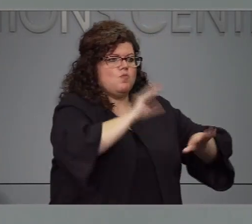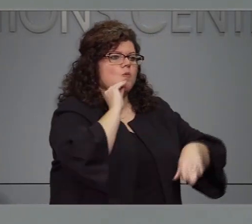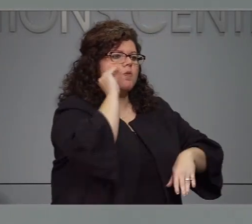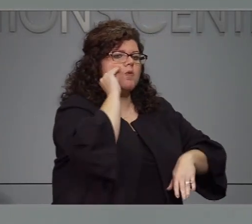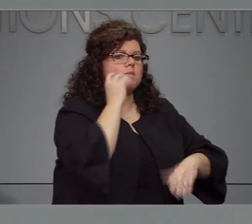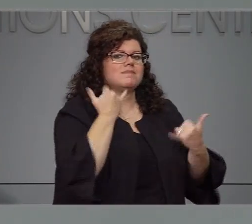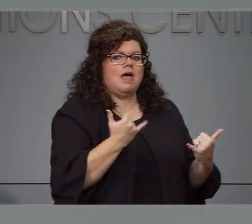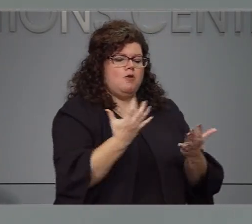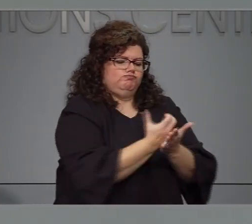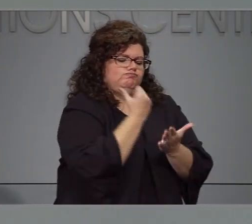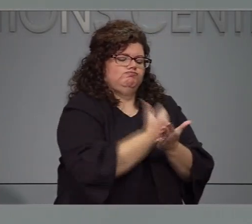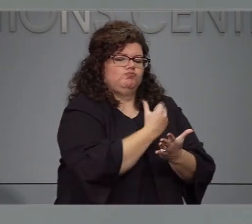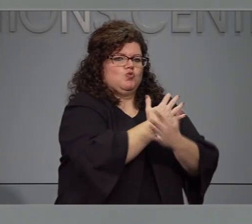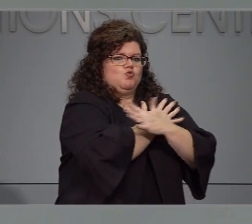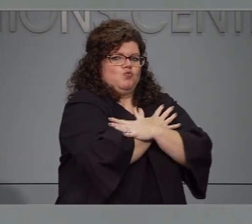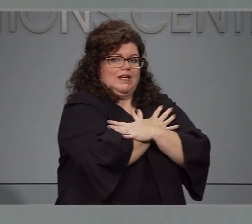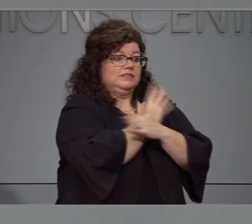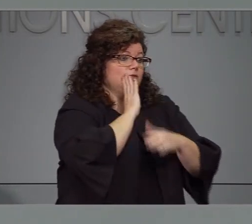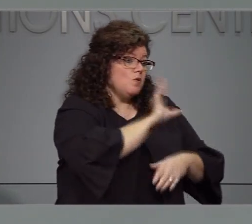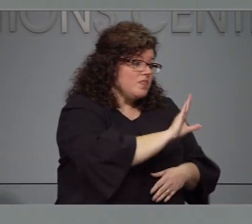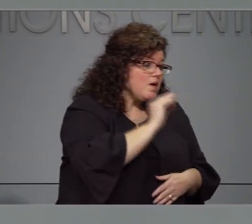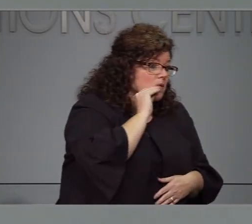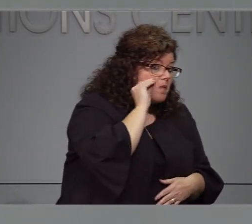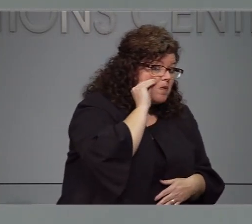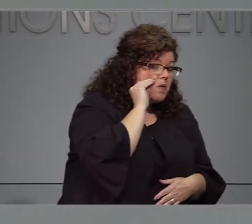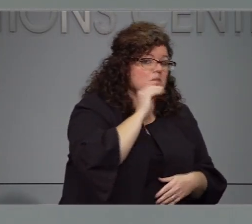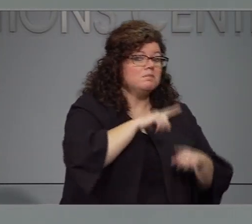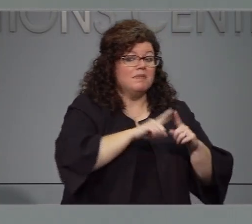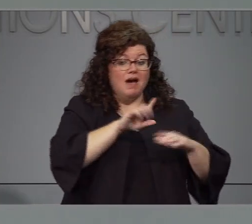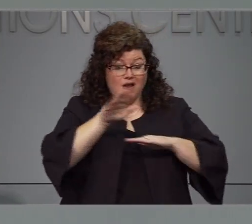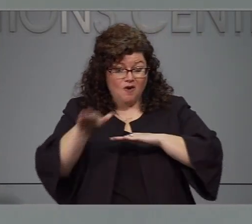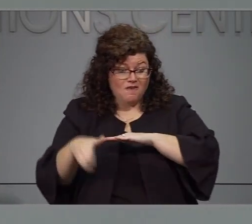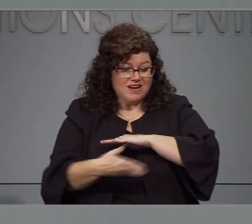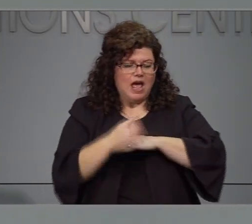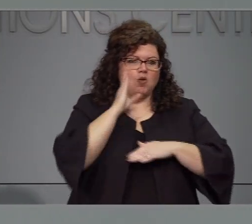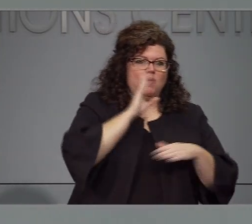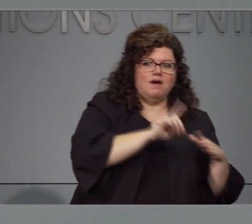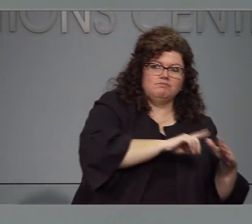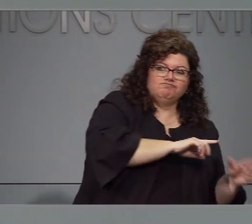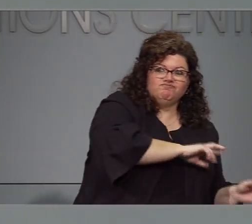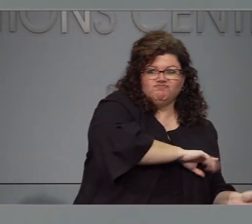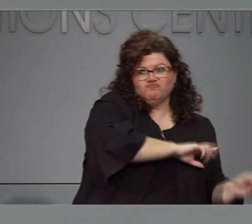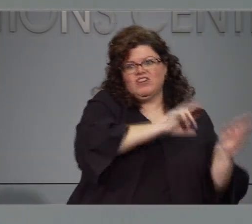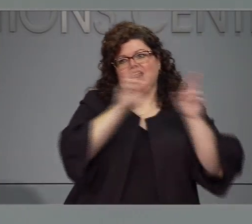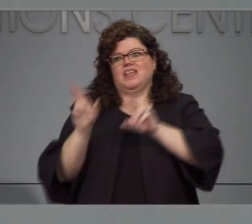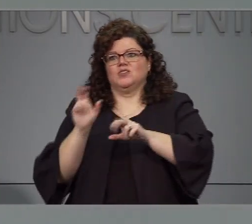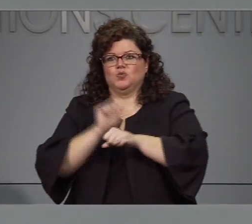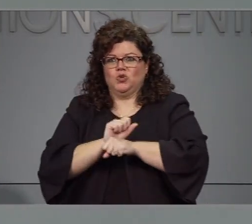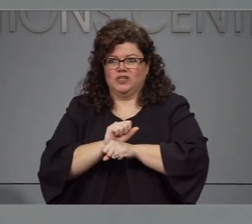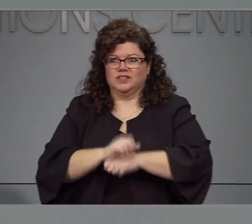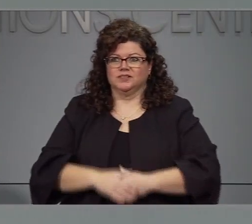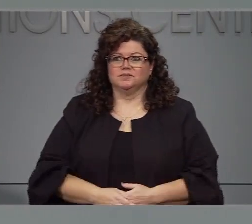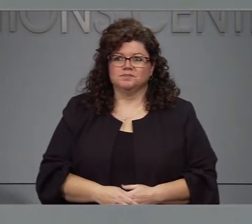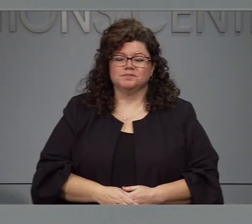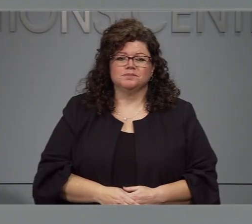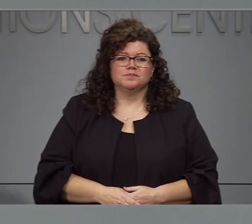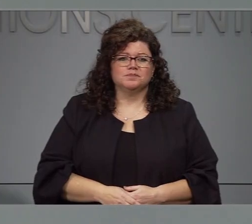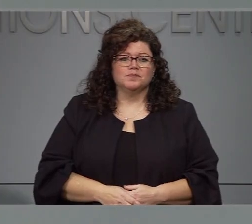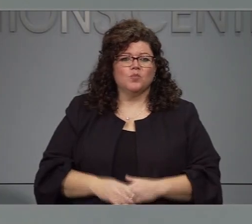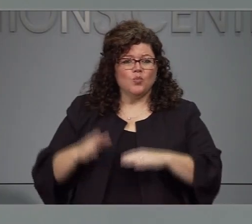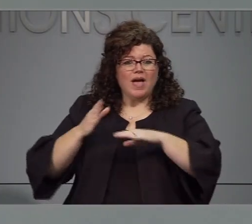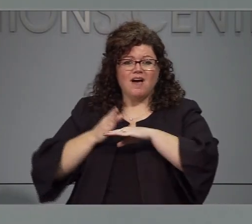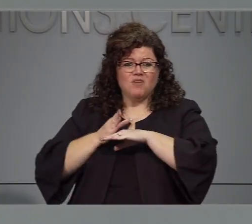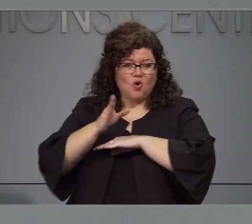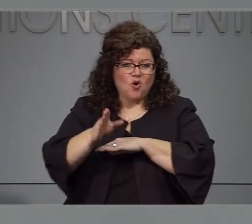do for their personal homes, and prepare to work later tonight and tomorrow. We have more than 2,200 highway personnel ready to respond to